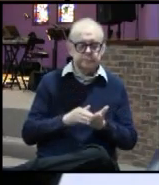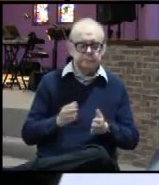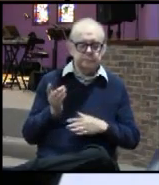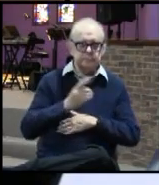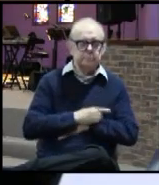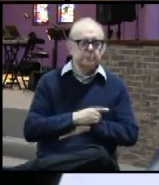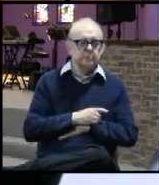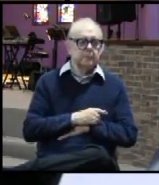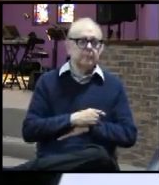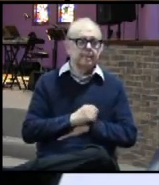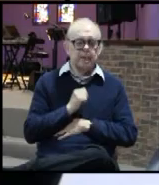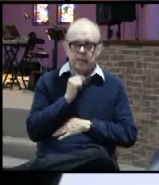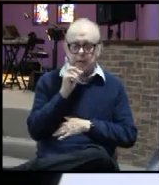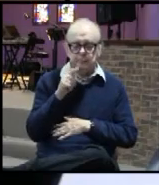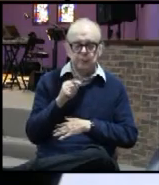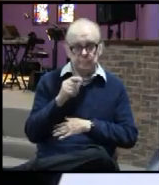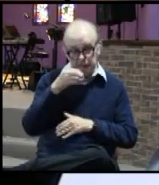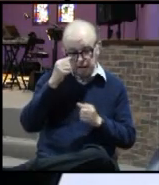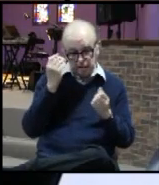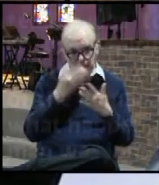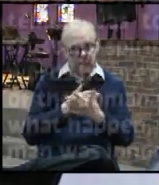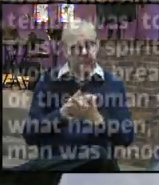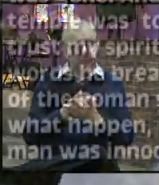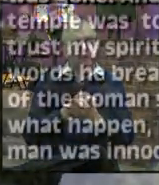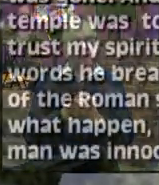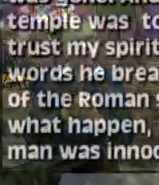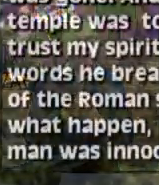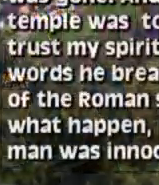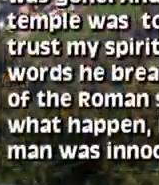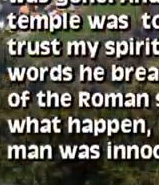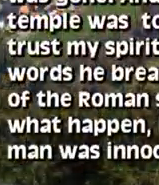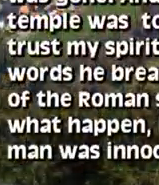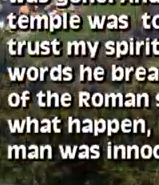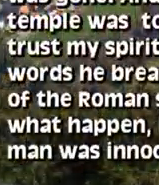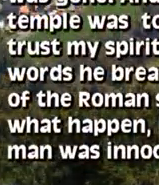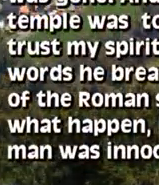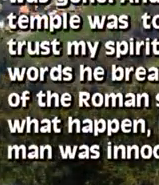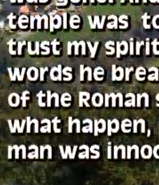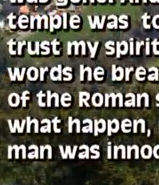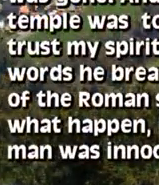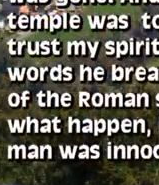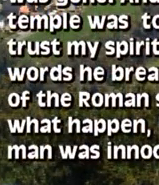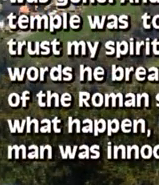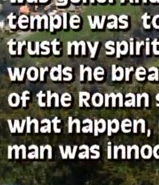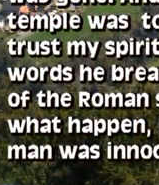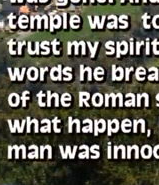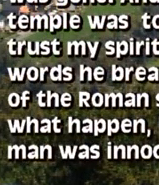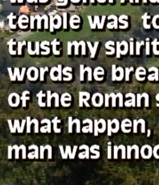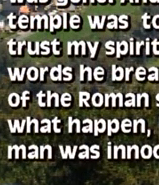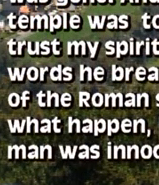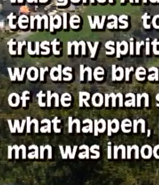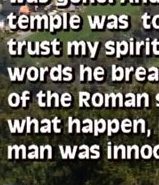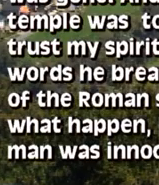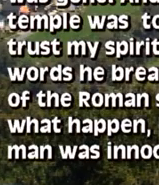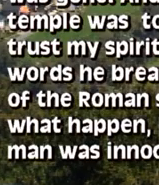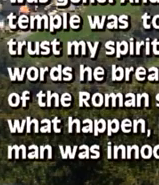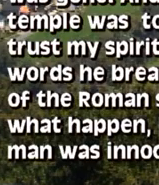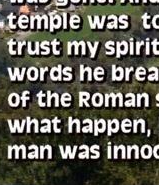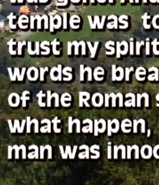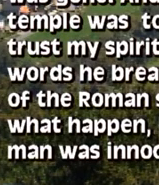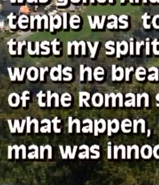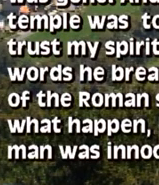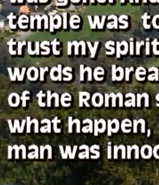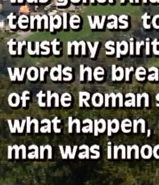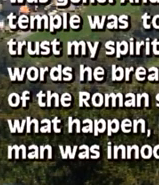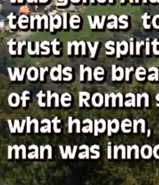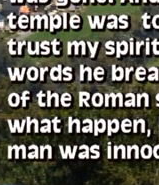wasn't supposed to be dark, okay? It said, the light of the sun was gone. And suddenly, the thick veil hanging